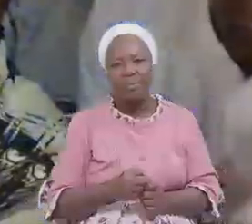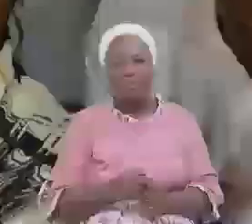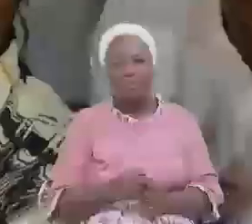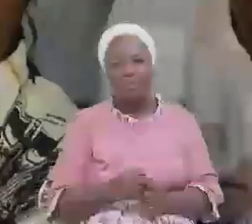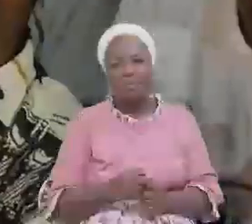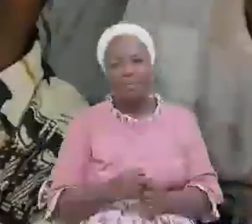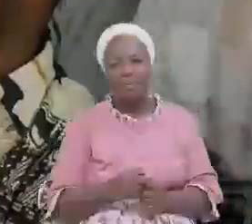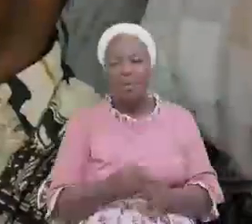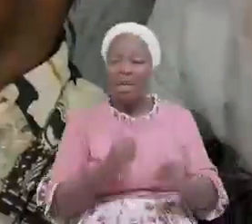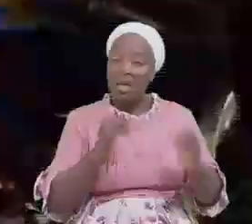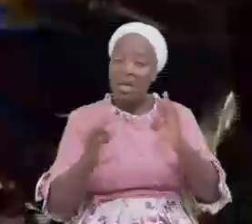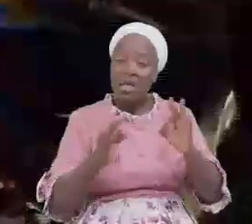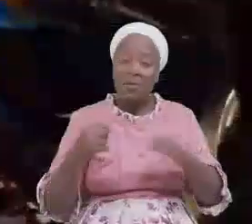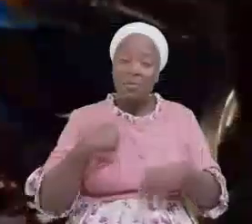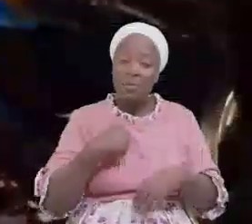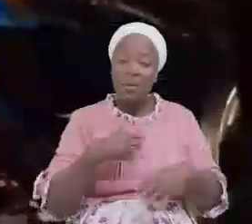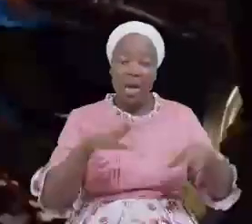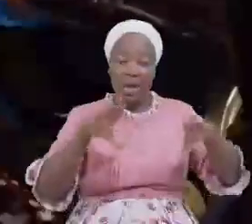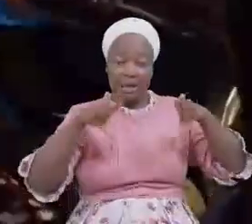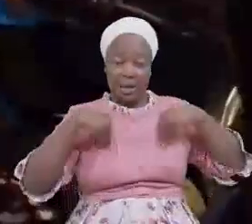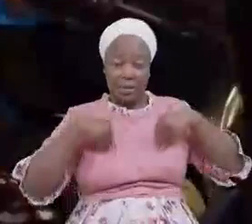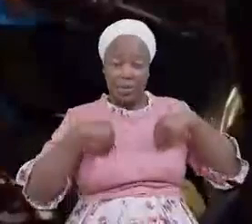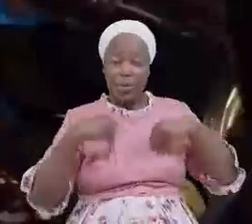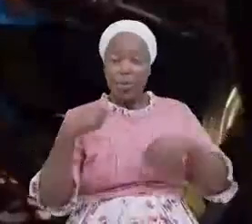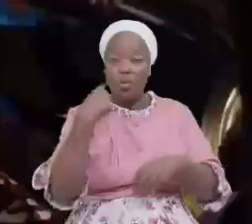If we accept who we are,